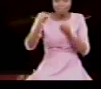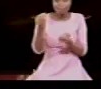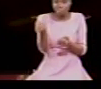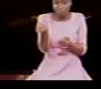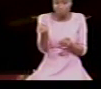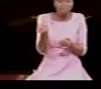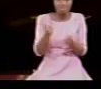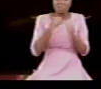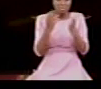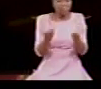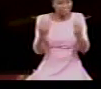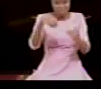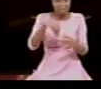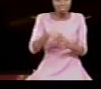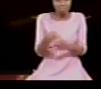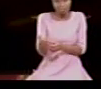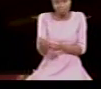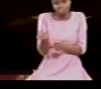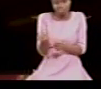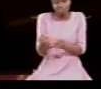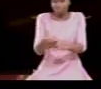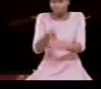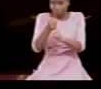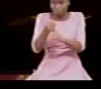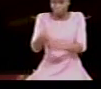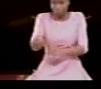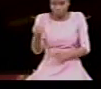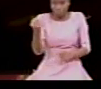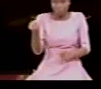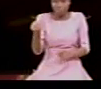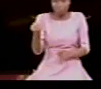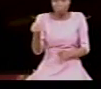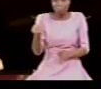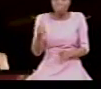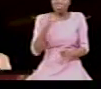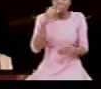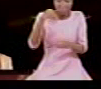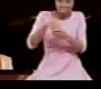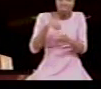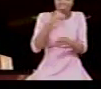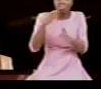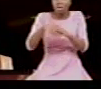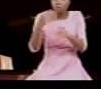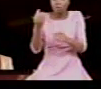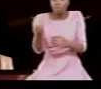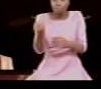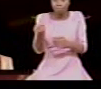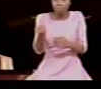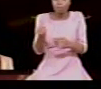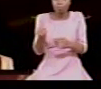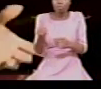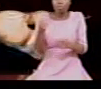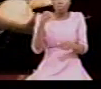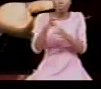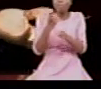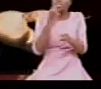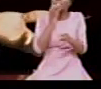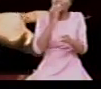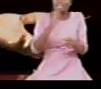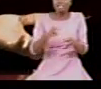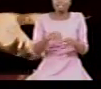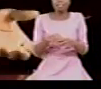comes in. That's a dead sea. No in, no out. Your accounts are closed. You can't